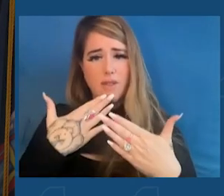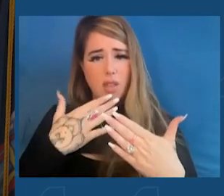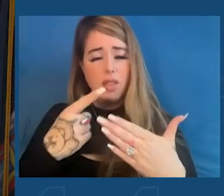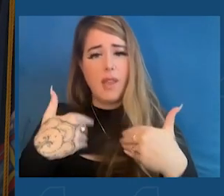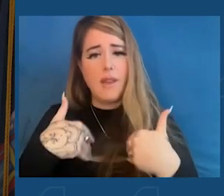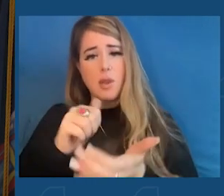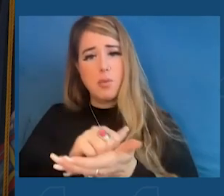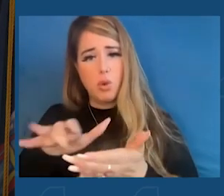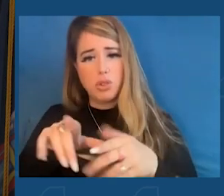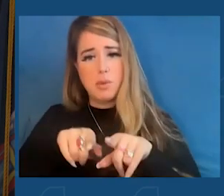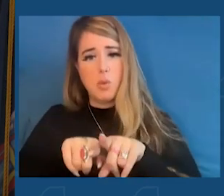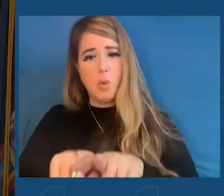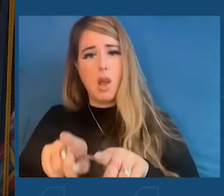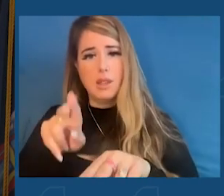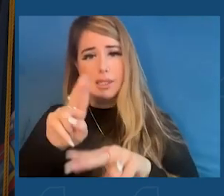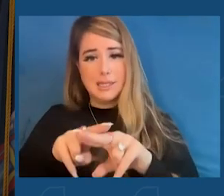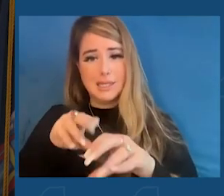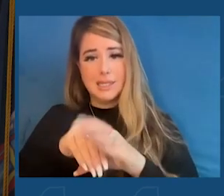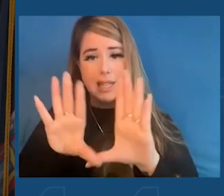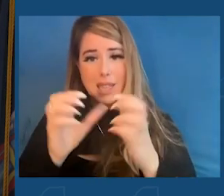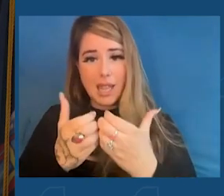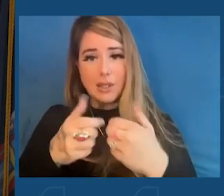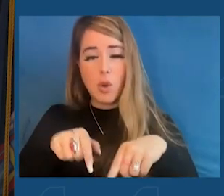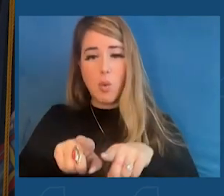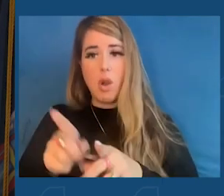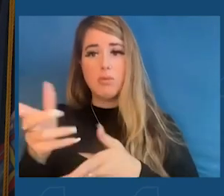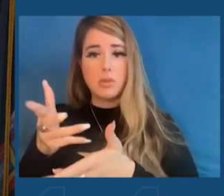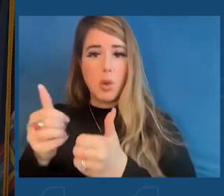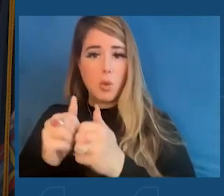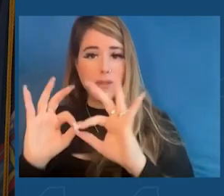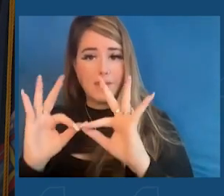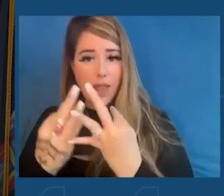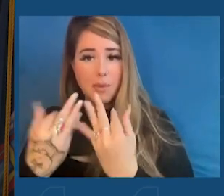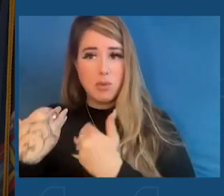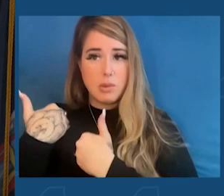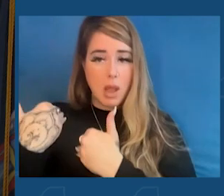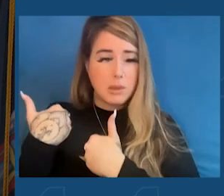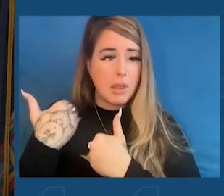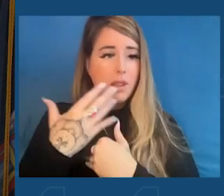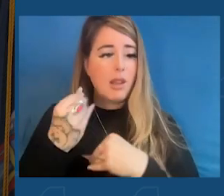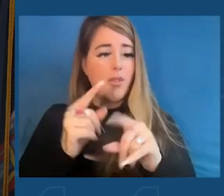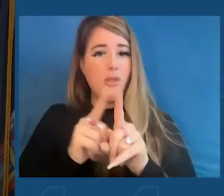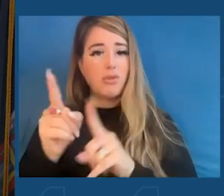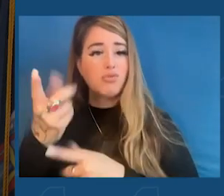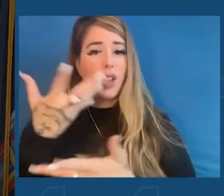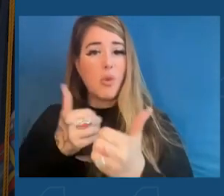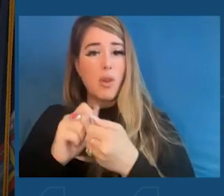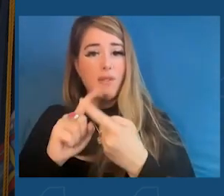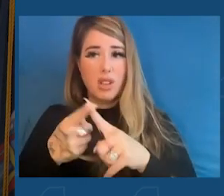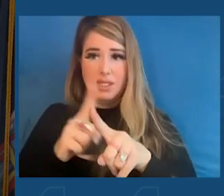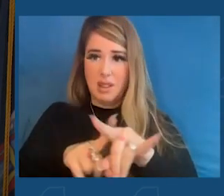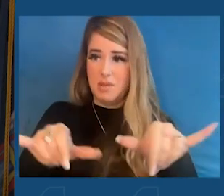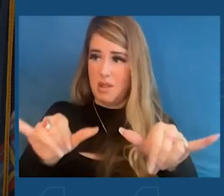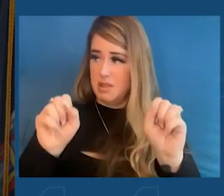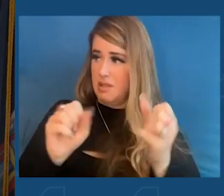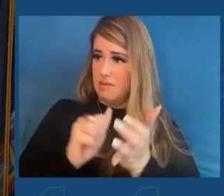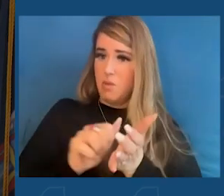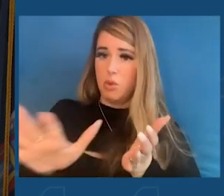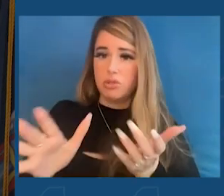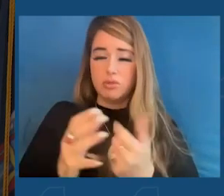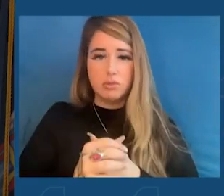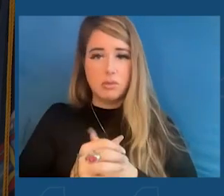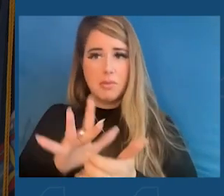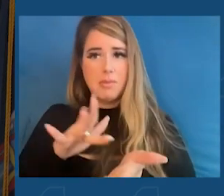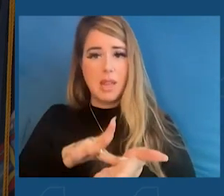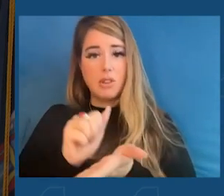sitting in class, while engaging in their family responsibilities, and while hanging with their friends in their dorm. Medication